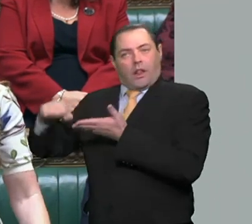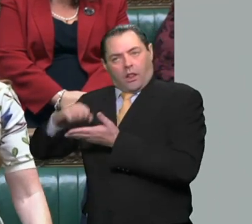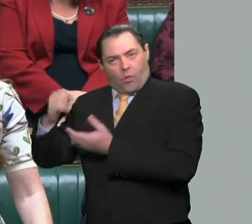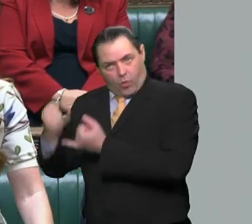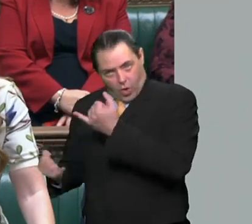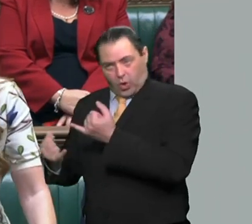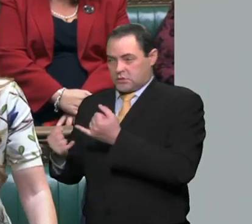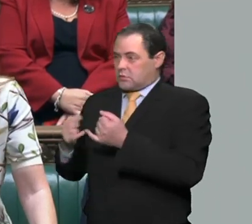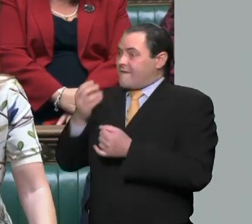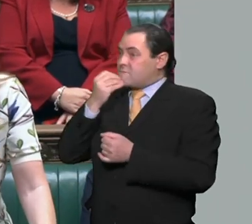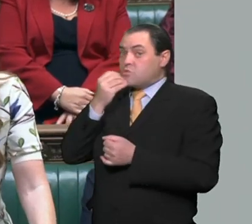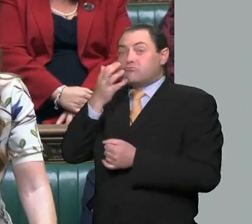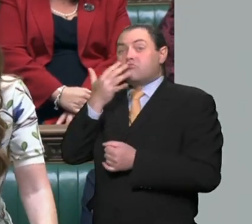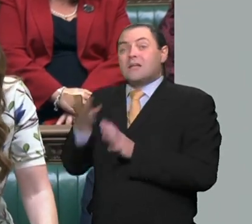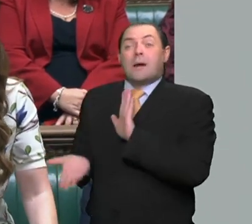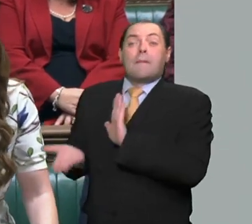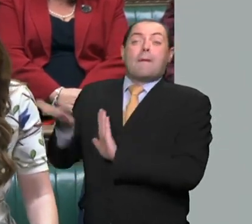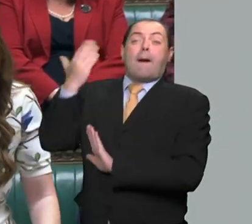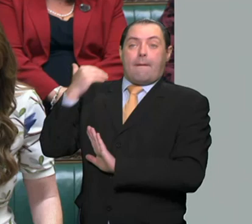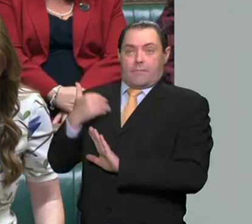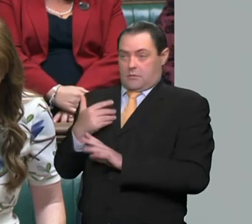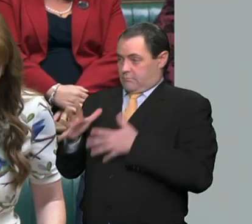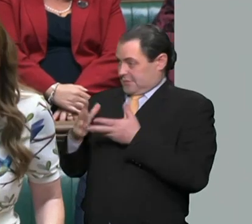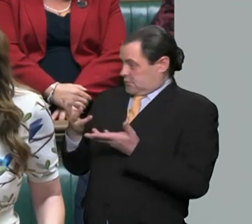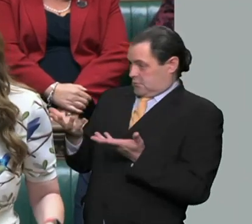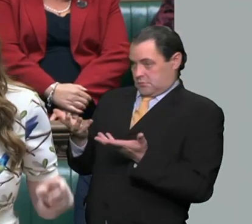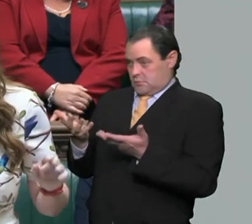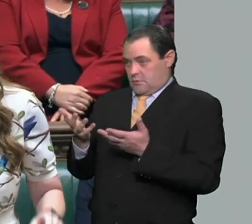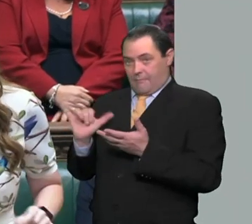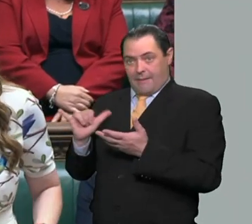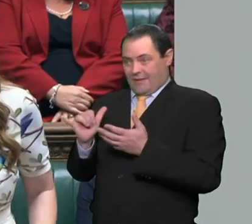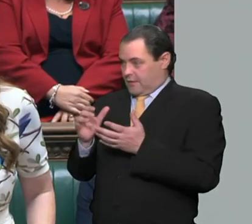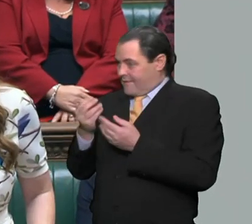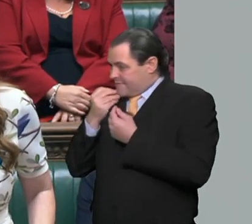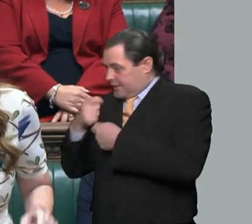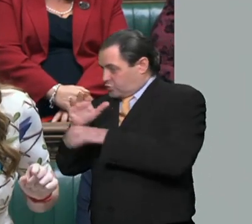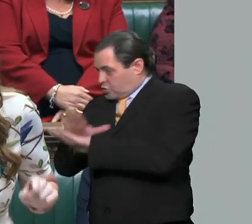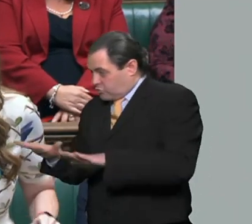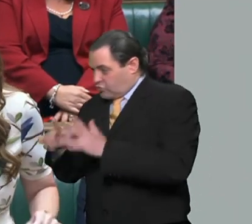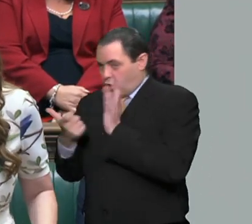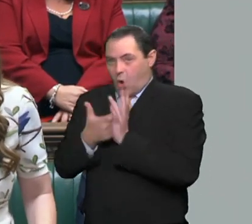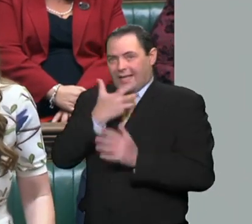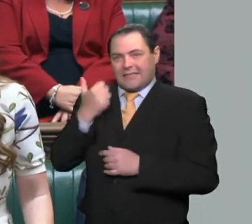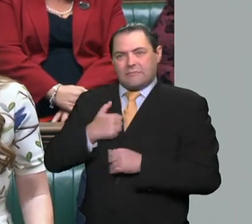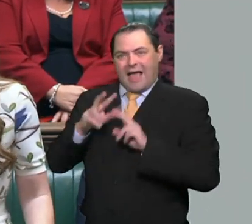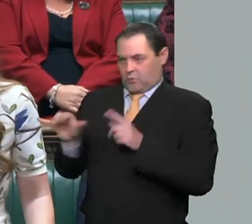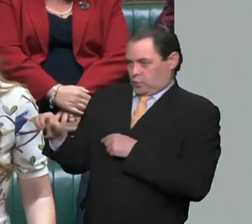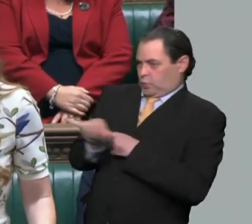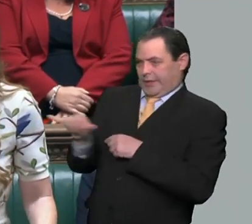food prices are soaring. Working people will have to choose whether to feed their kids or heat their